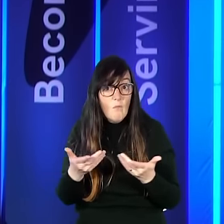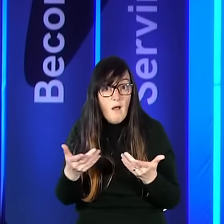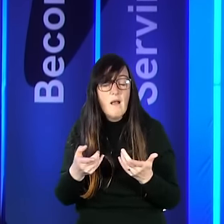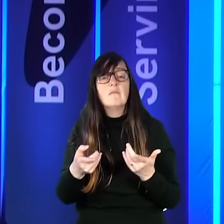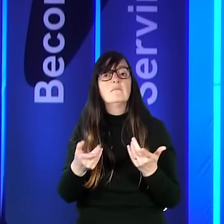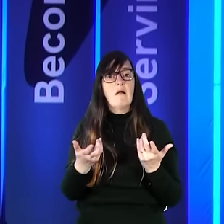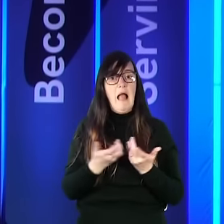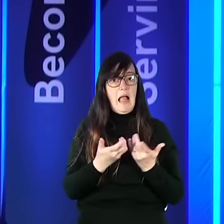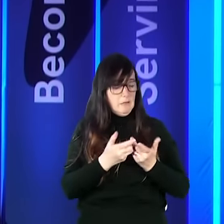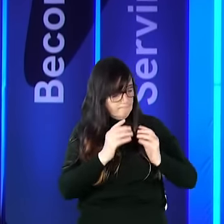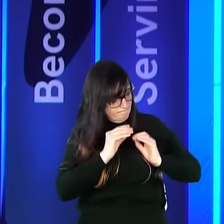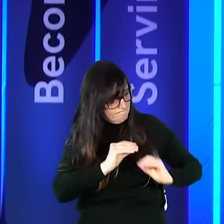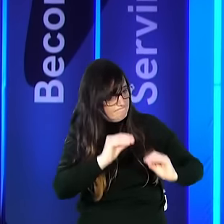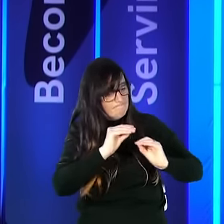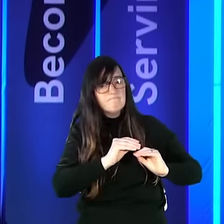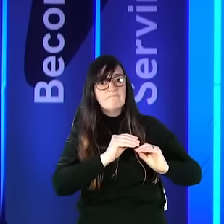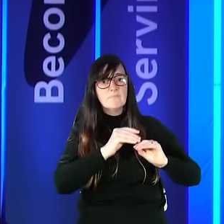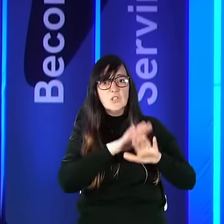to know the Lord.